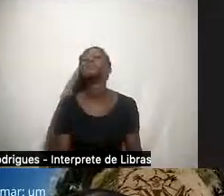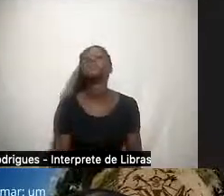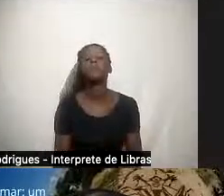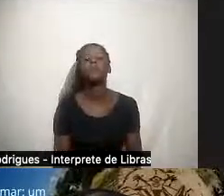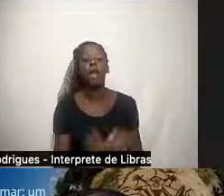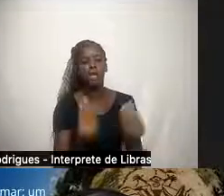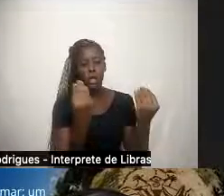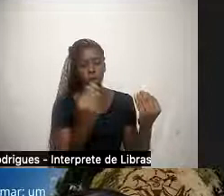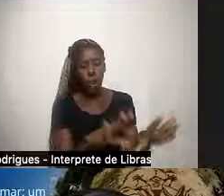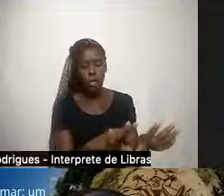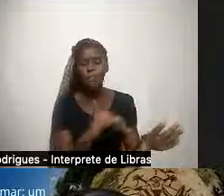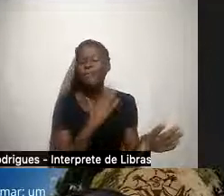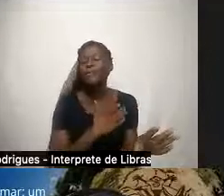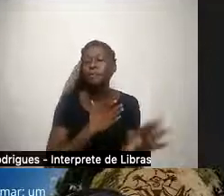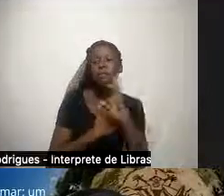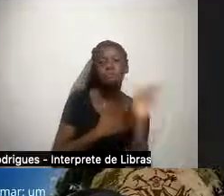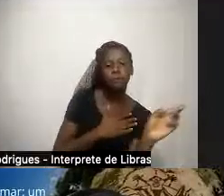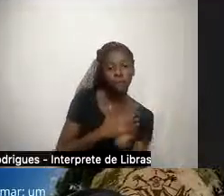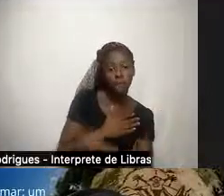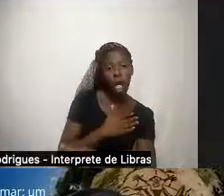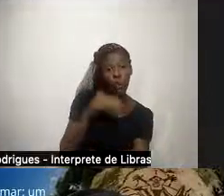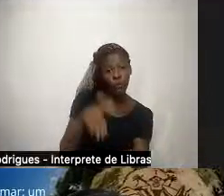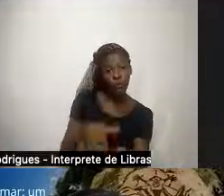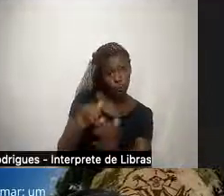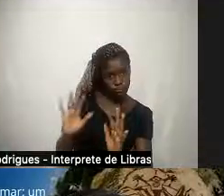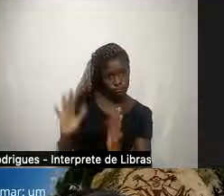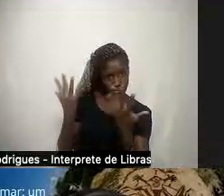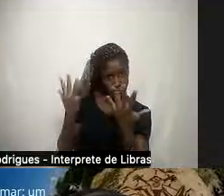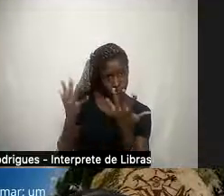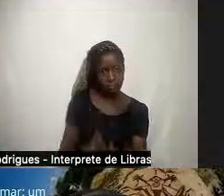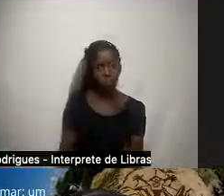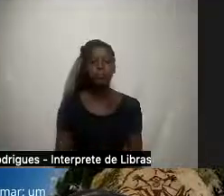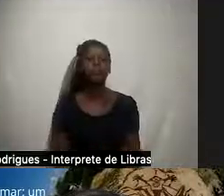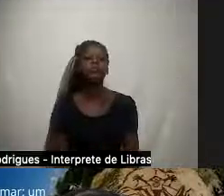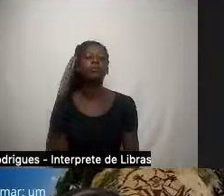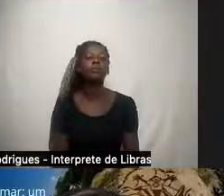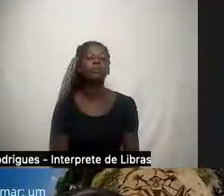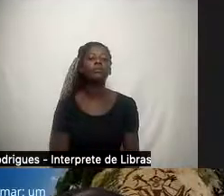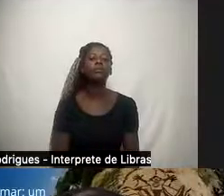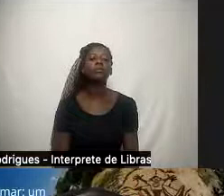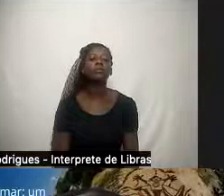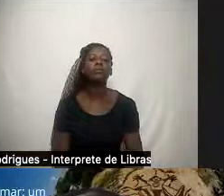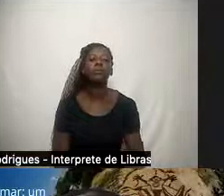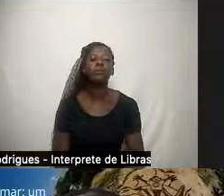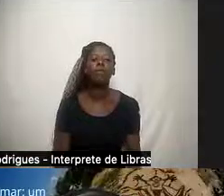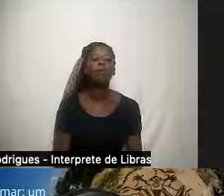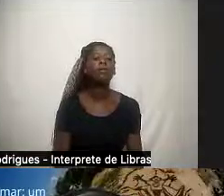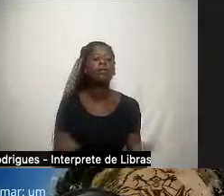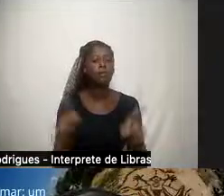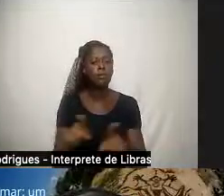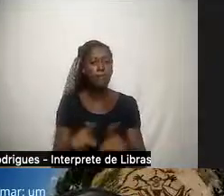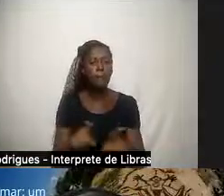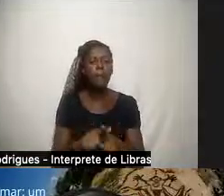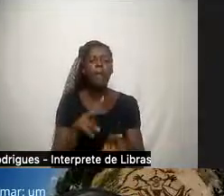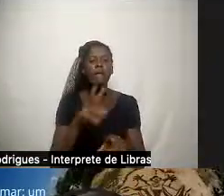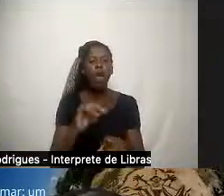enter your question. And we'll love to answer your question at the end of the event. Finally, we'll also